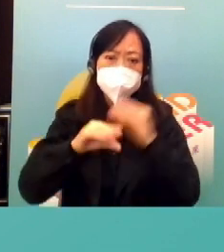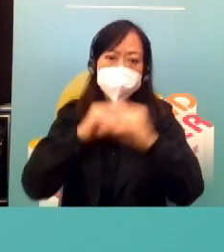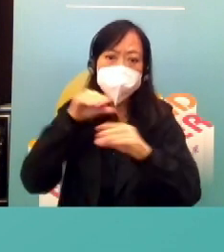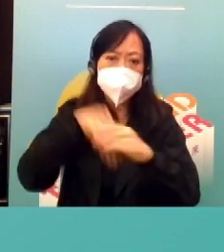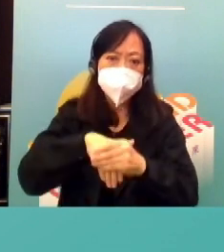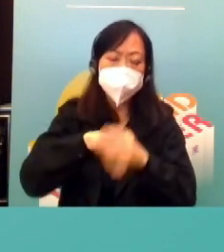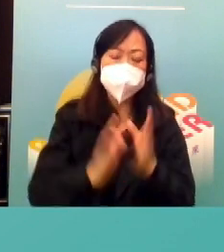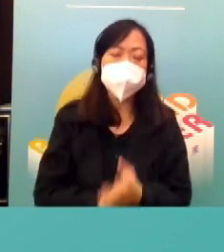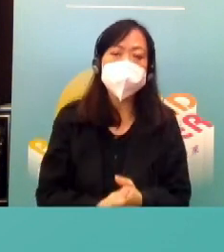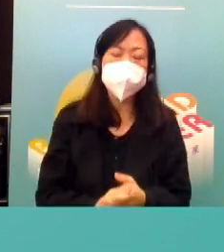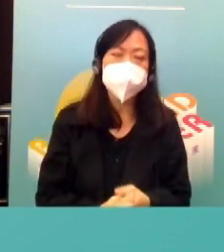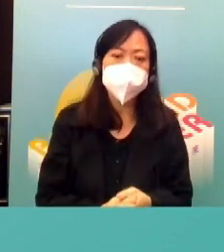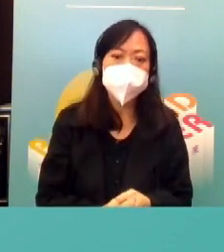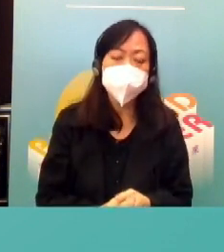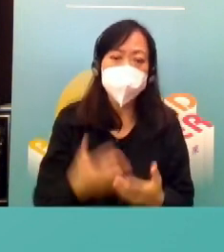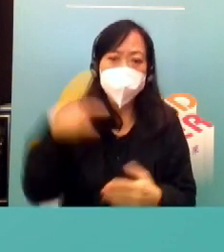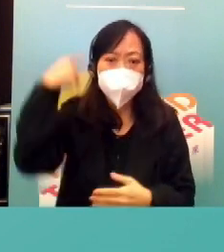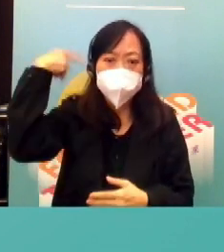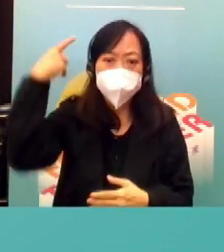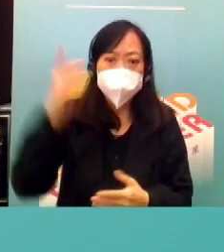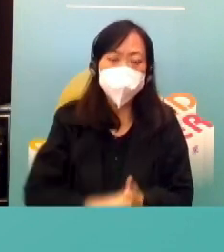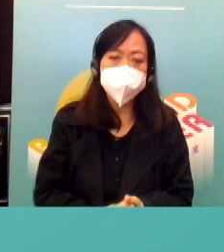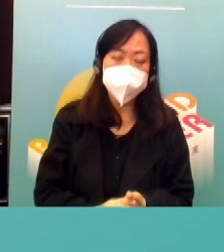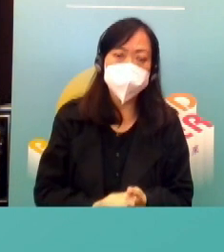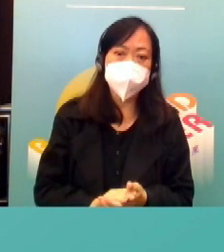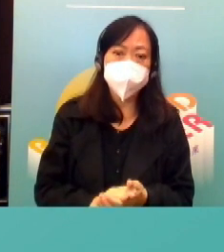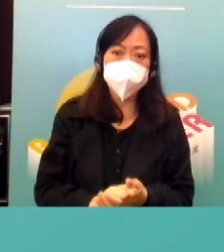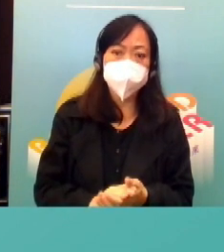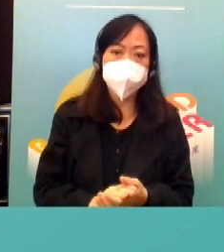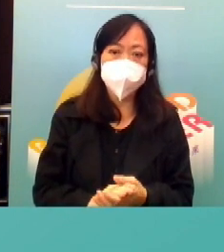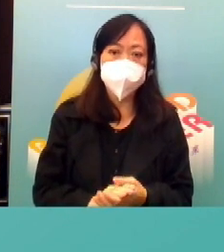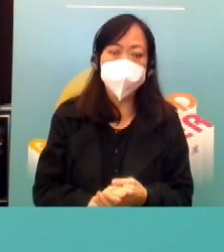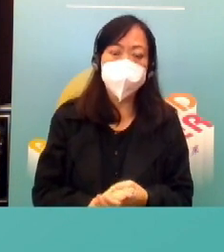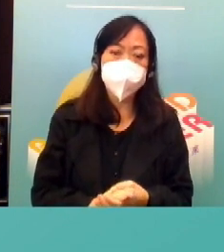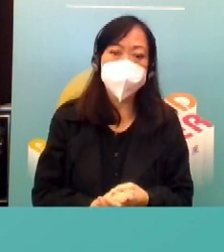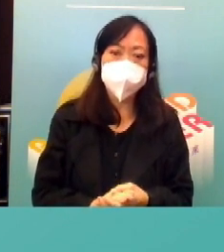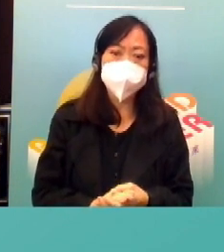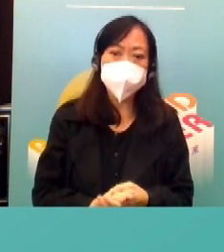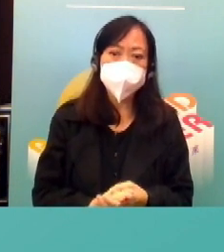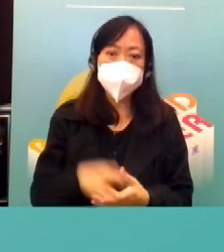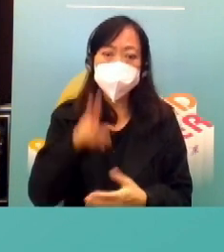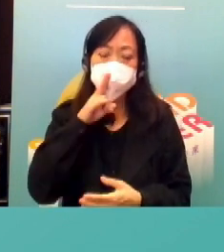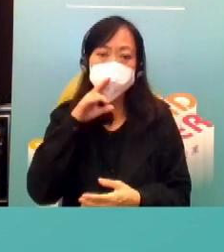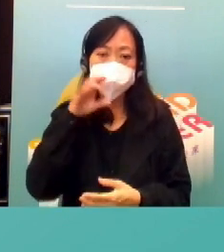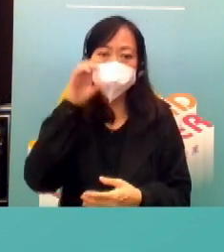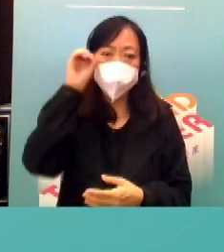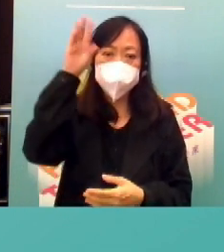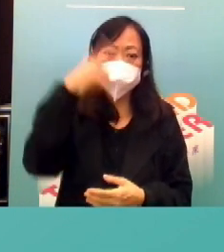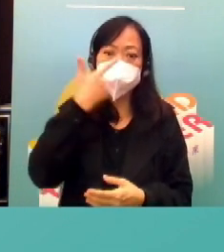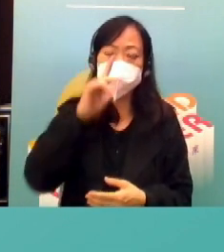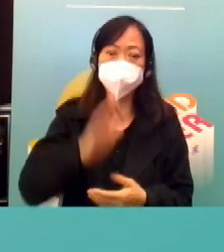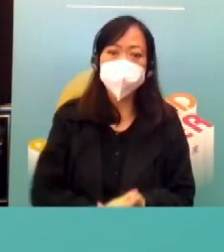increment financing, TIPS, right? TIPS bonds. But now this is actually a new innovation because this is actually a lot more community-driven,